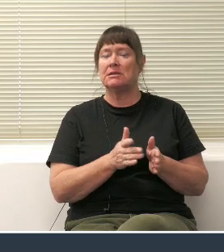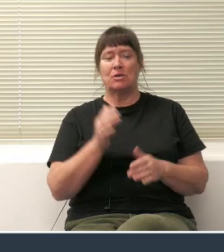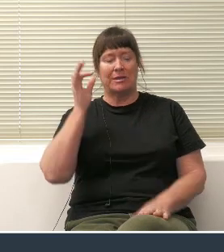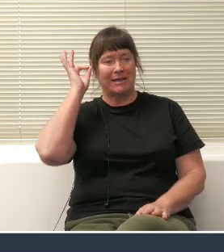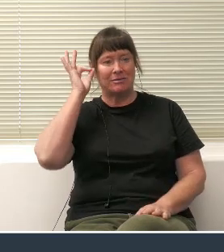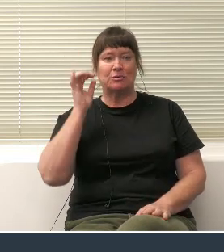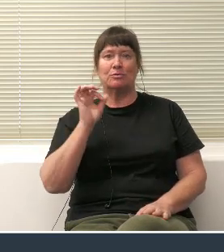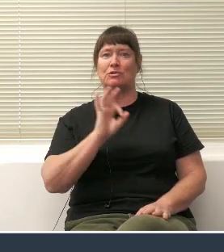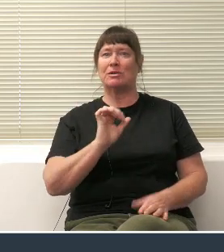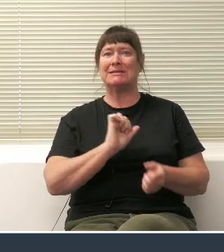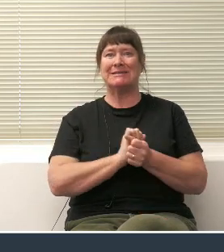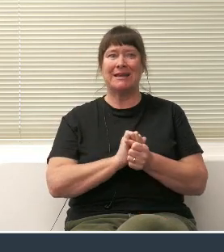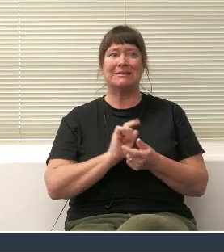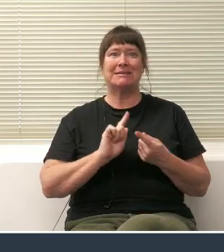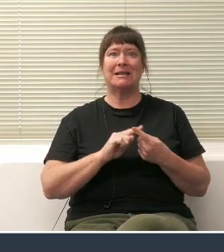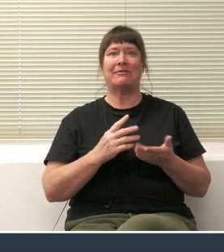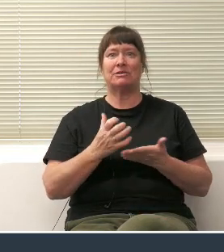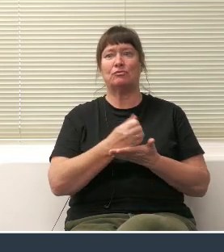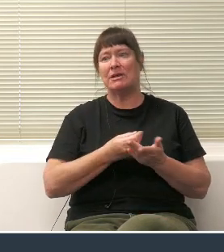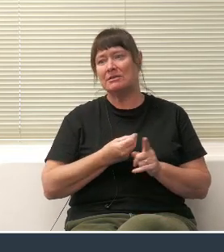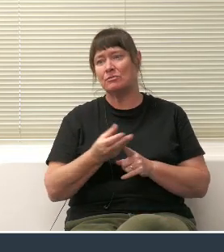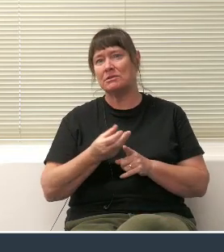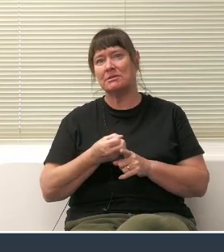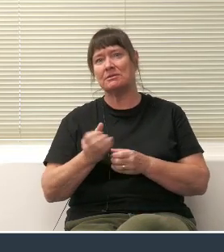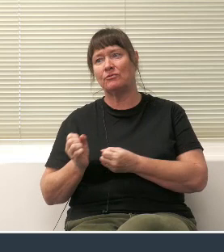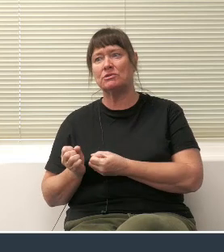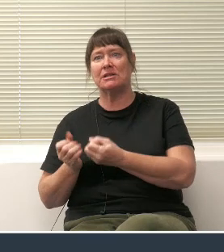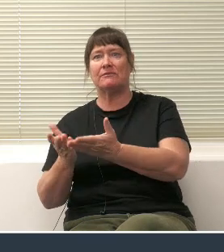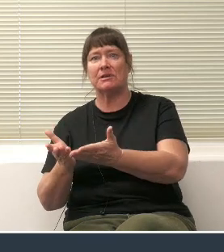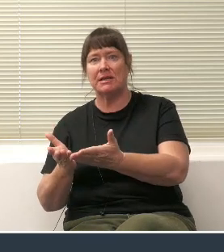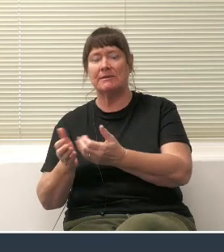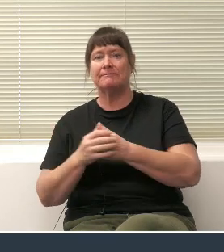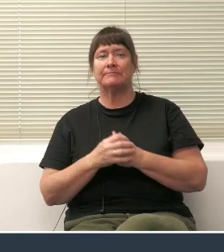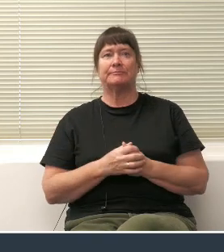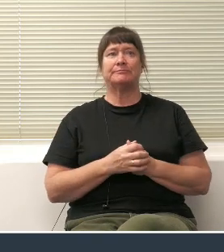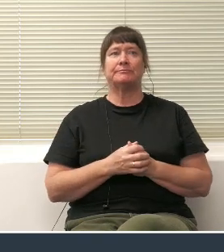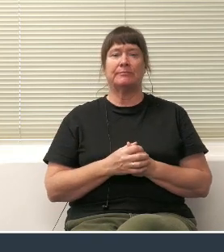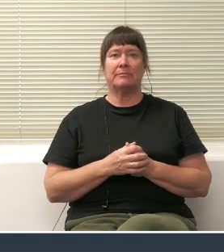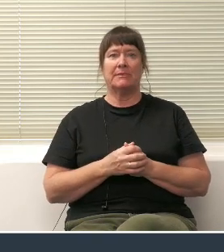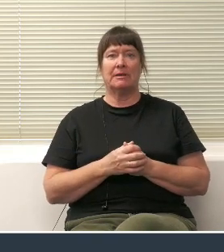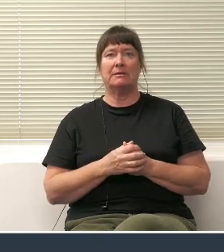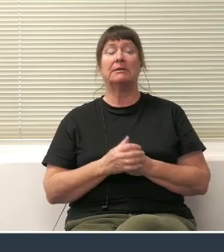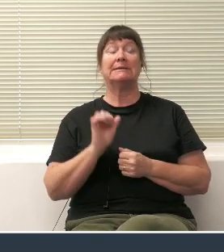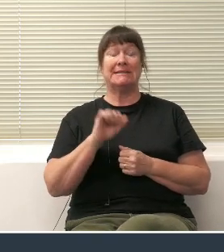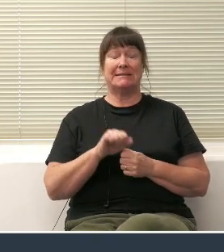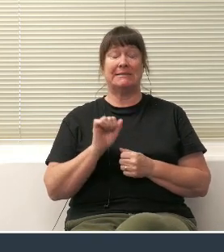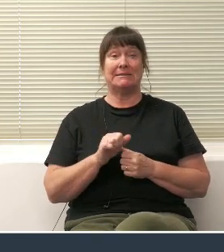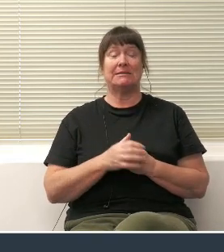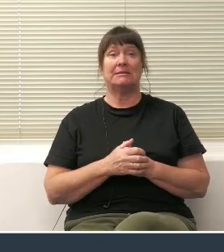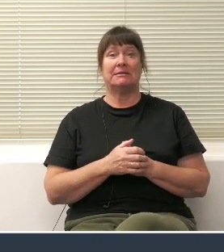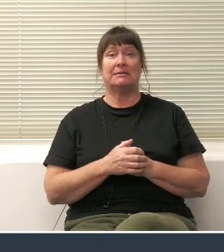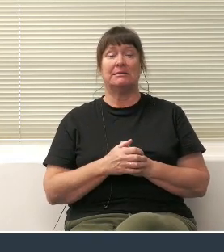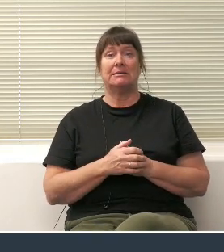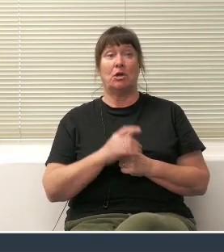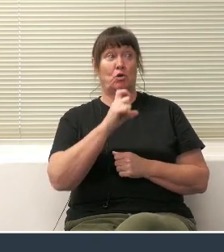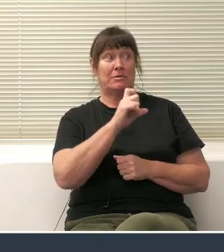delivery if there is another option that achieves the same outcomes independently. Thank you. And acknowledging that we have had advice